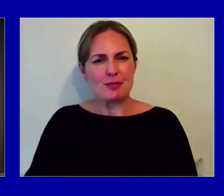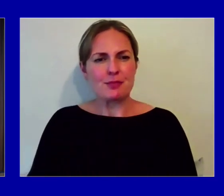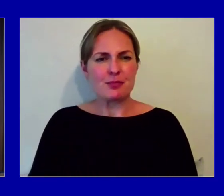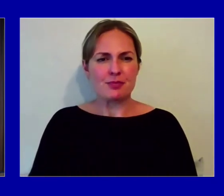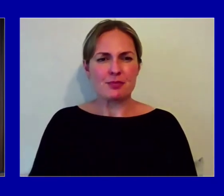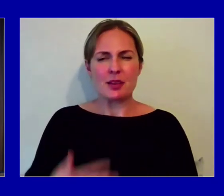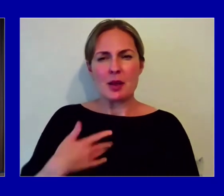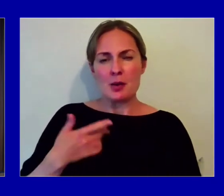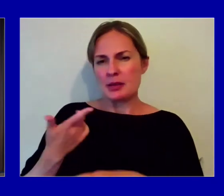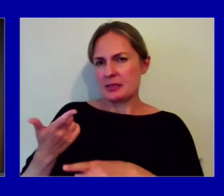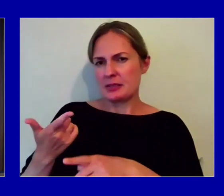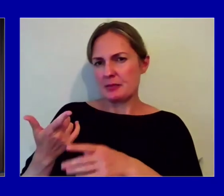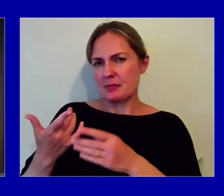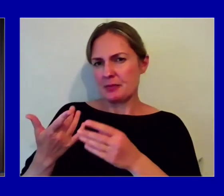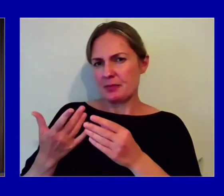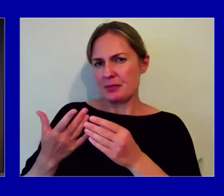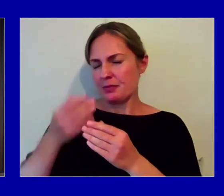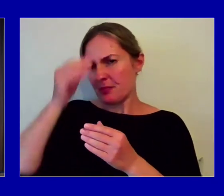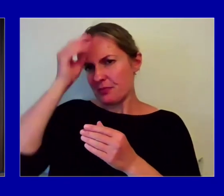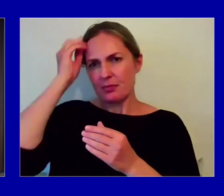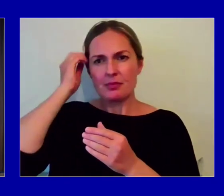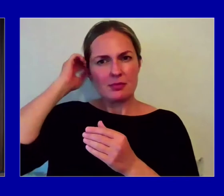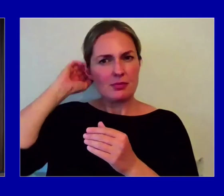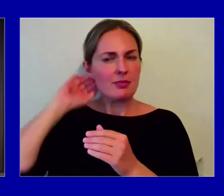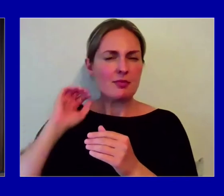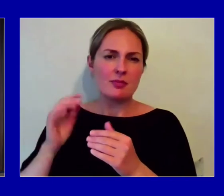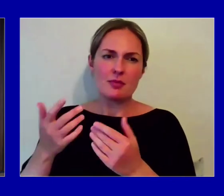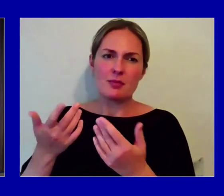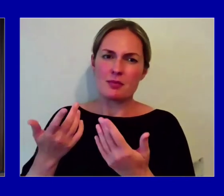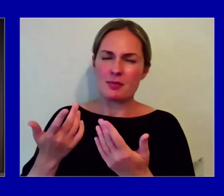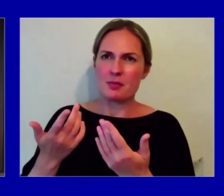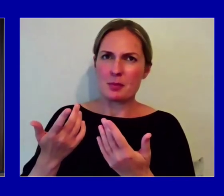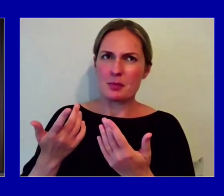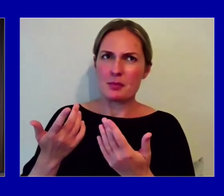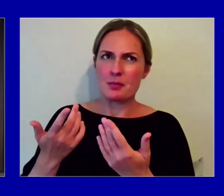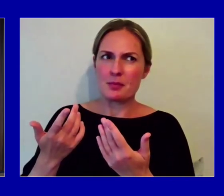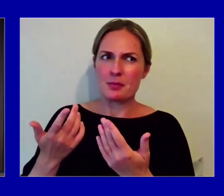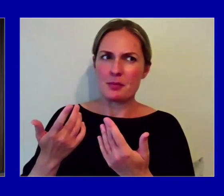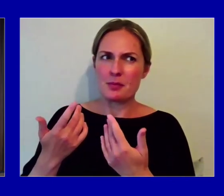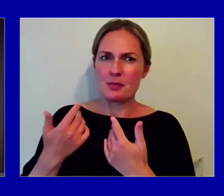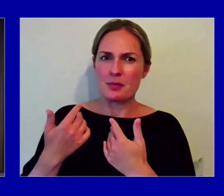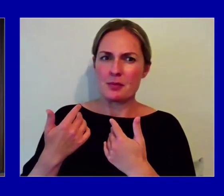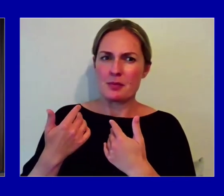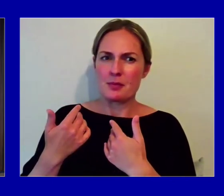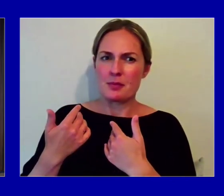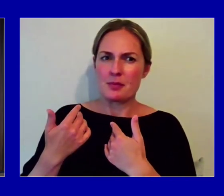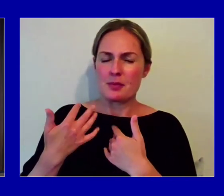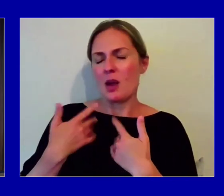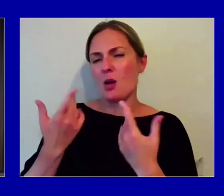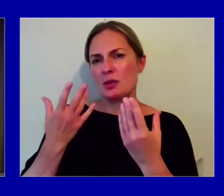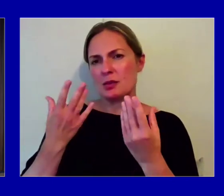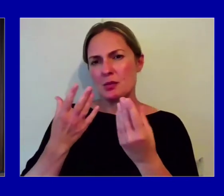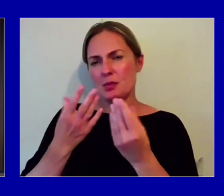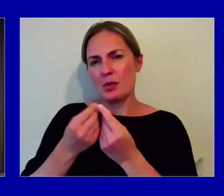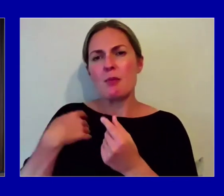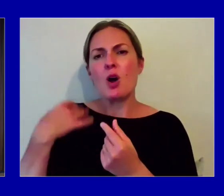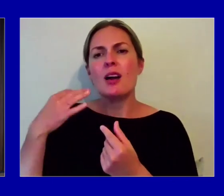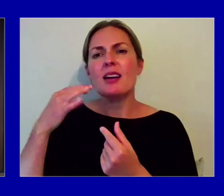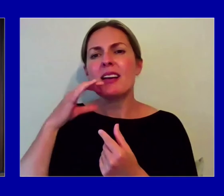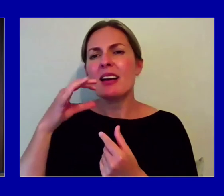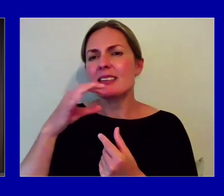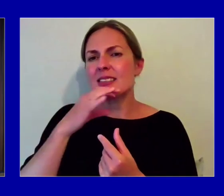ago, but that really opened my eyes as to, you know, how I saw country and, um, you know, and then I